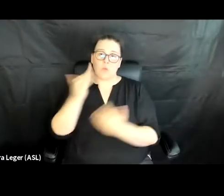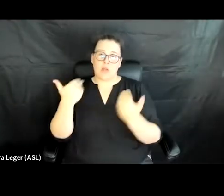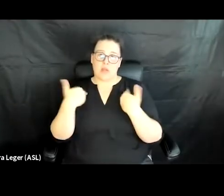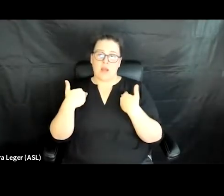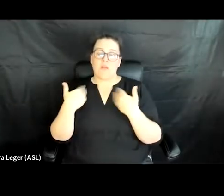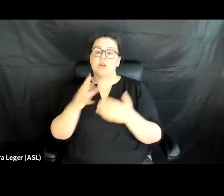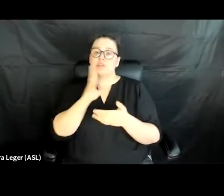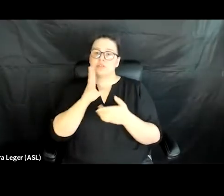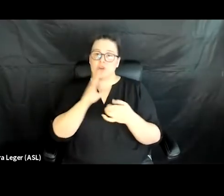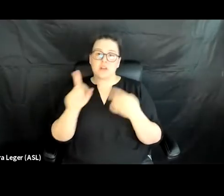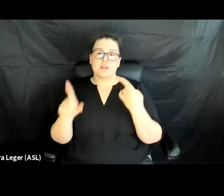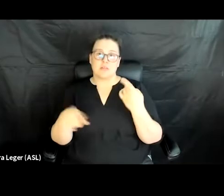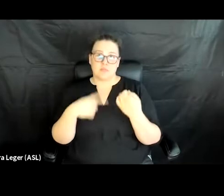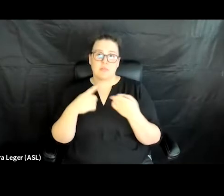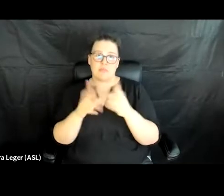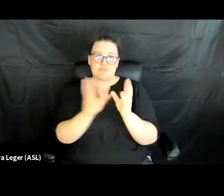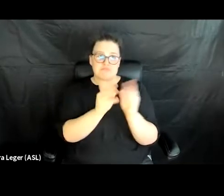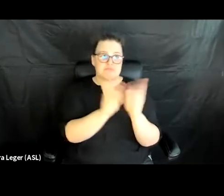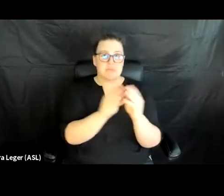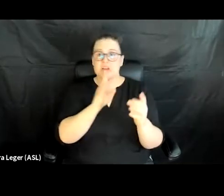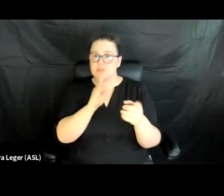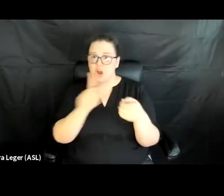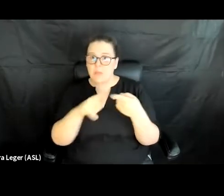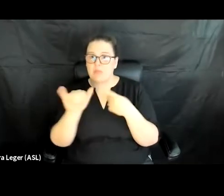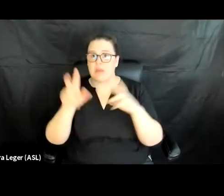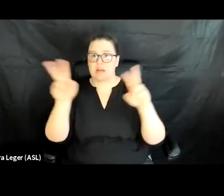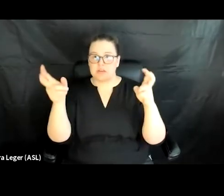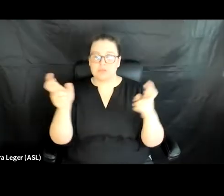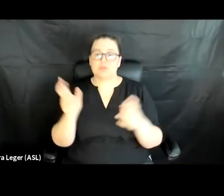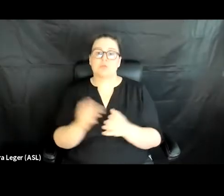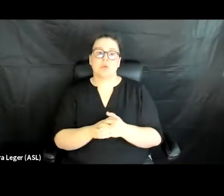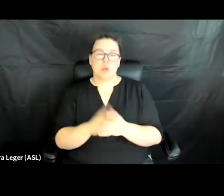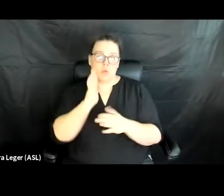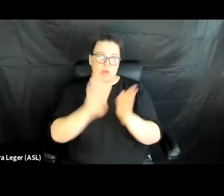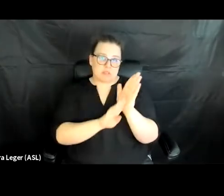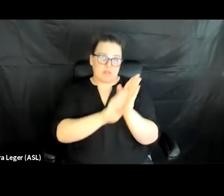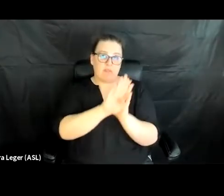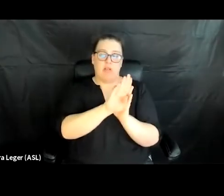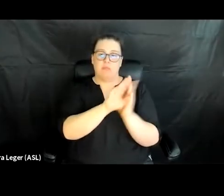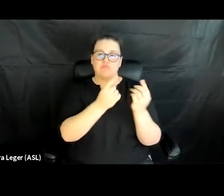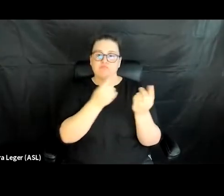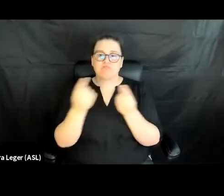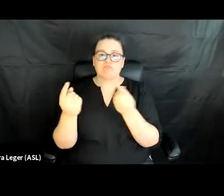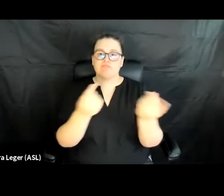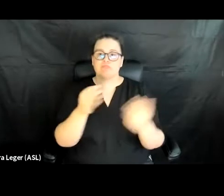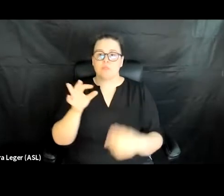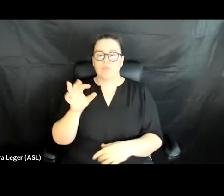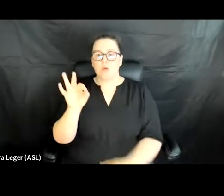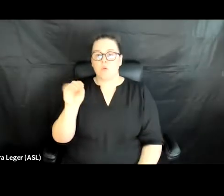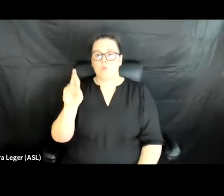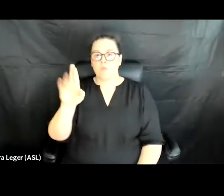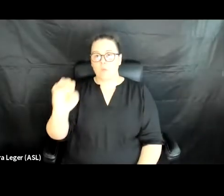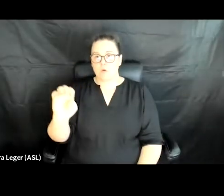talking about all these issues, and ultimately there'll be a task force and then a report